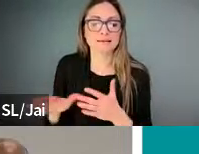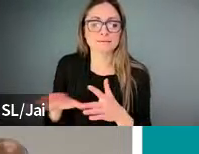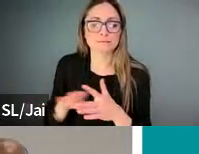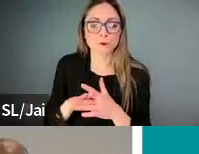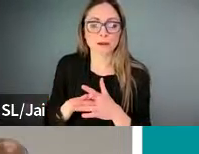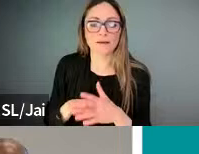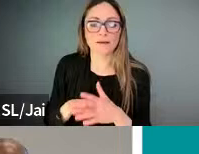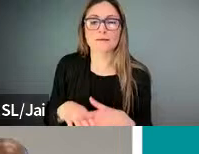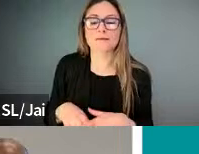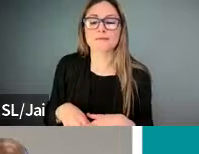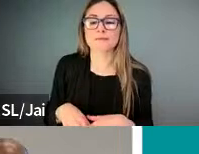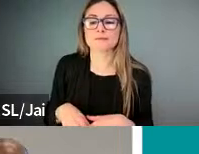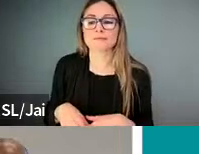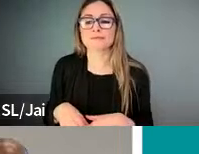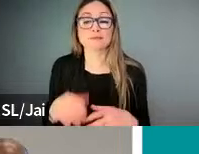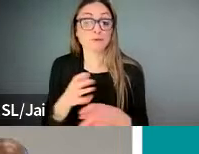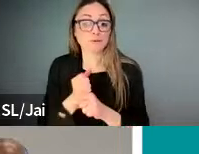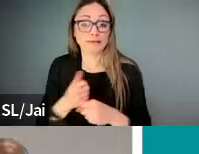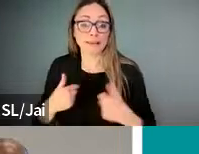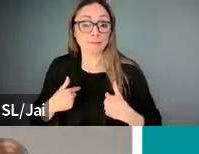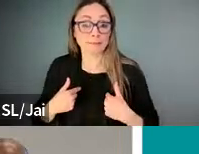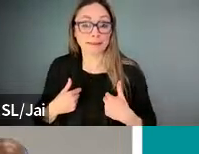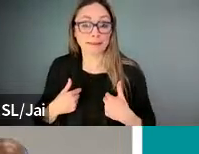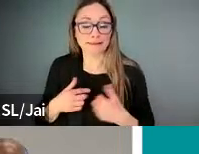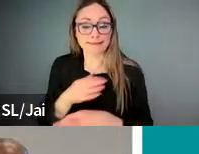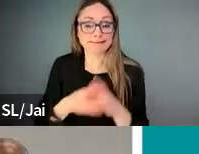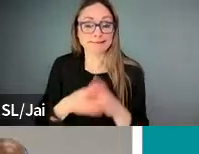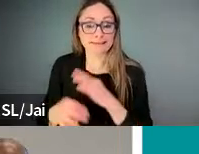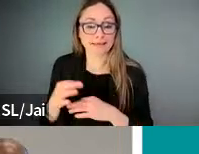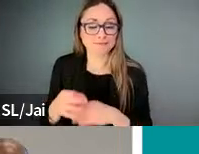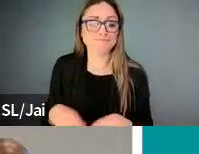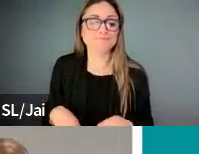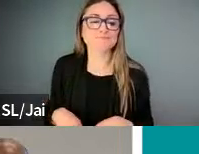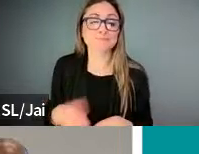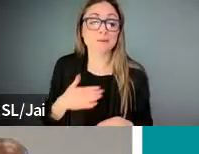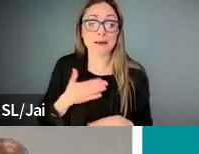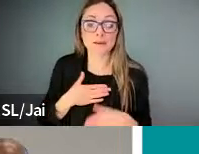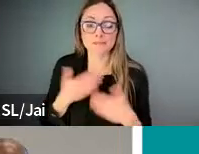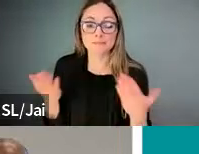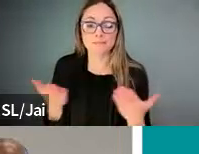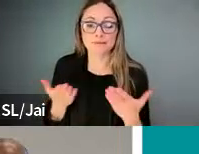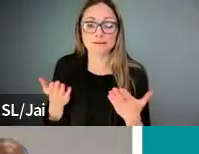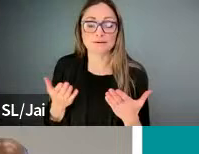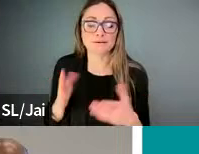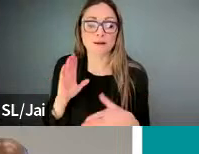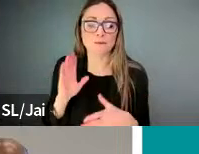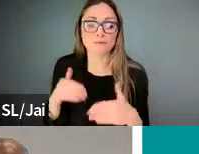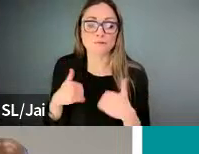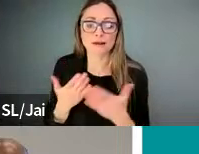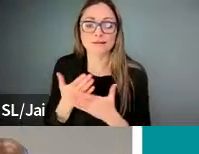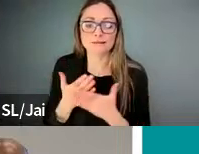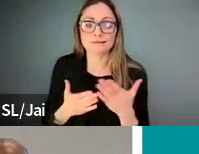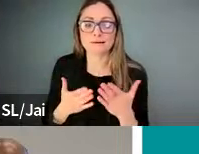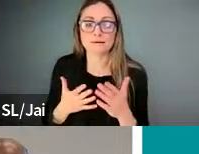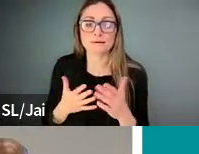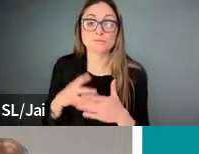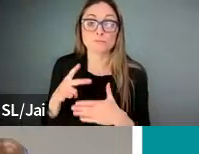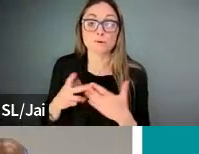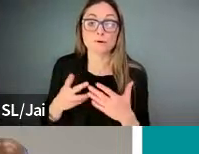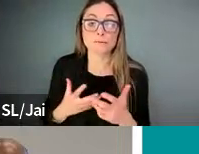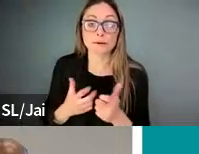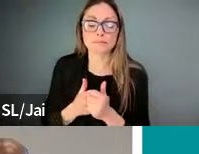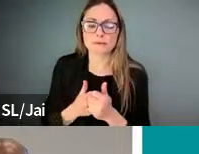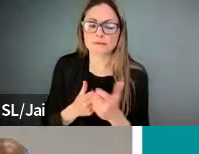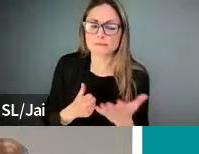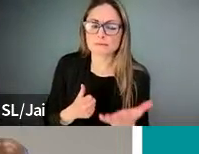so you get me tonight. Happy to be here. And I'll provide some program updates that are actually pretty